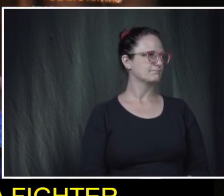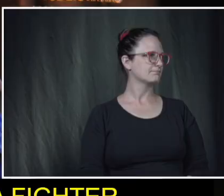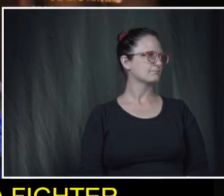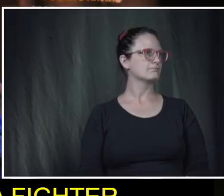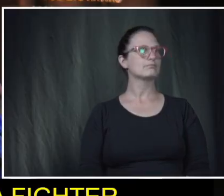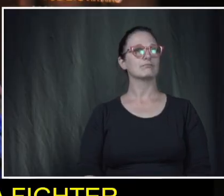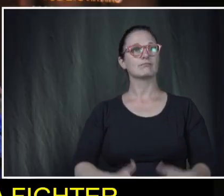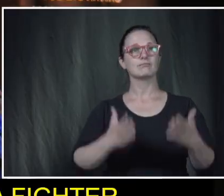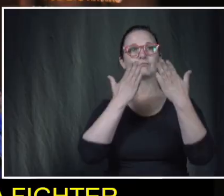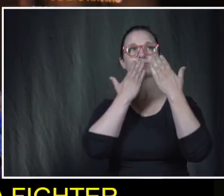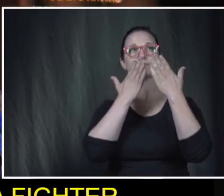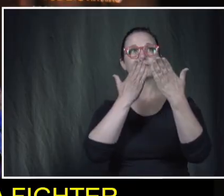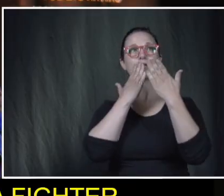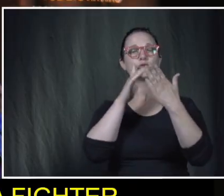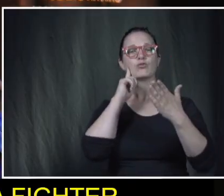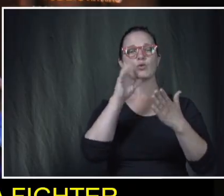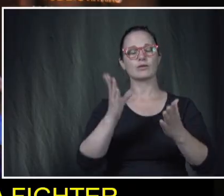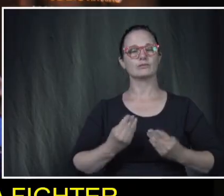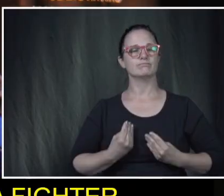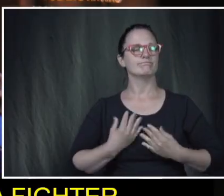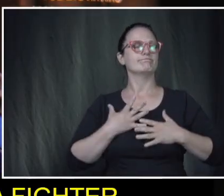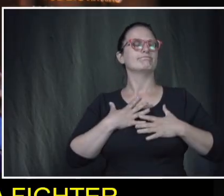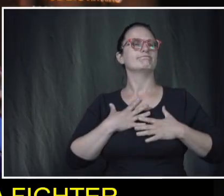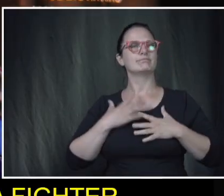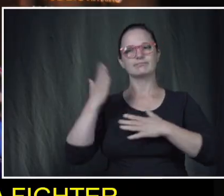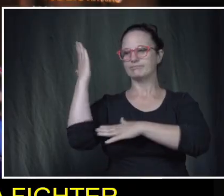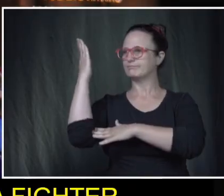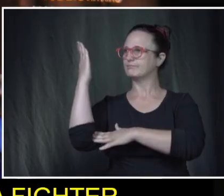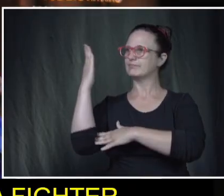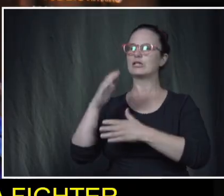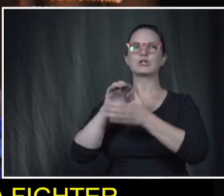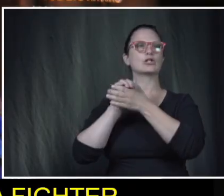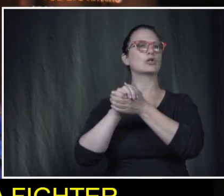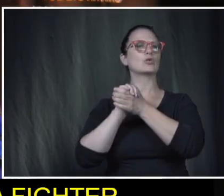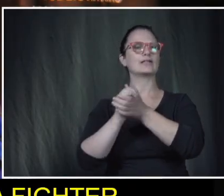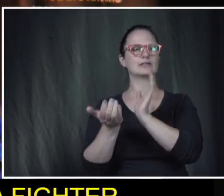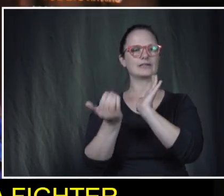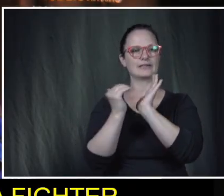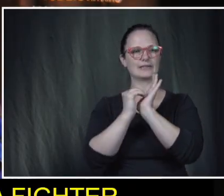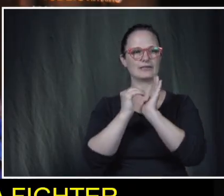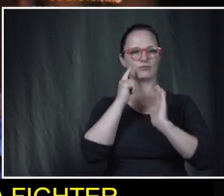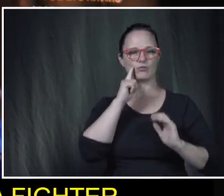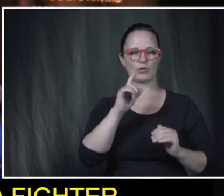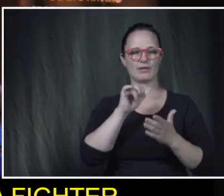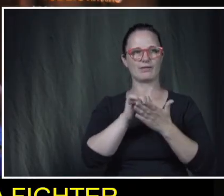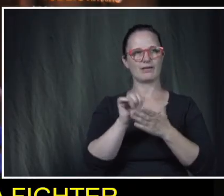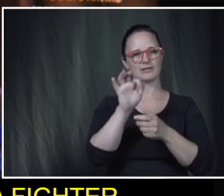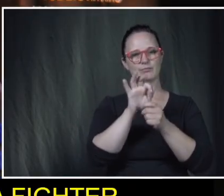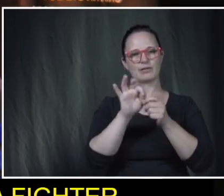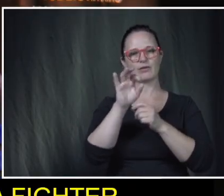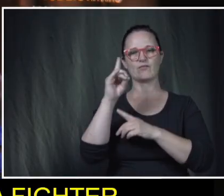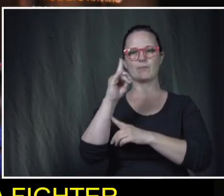Thank you, Bob, for an inspirational speech, and congratulations again for the Spirit of the Maverick Award.